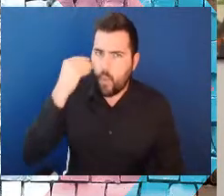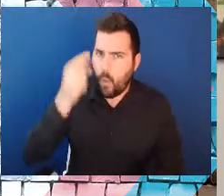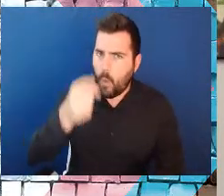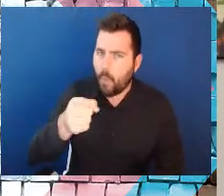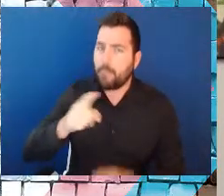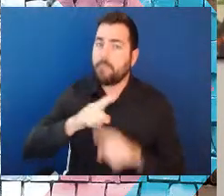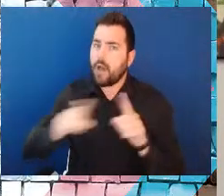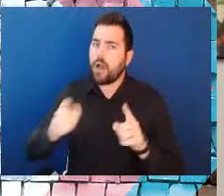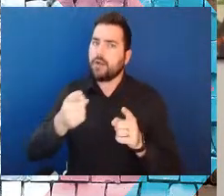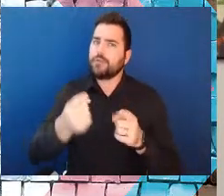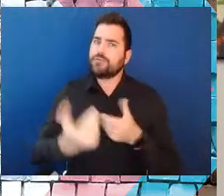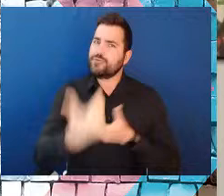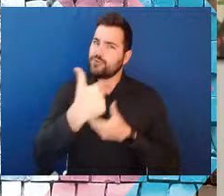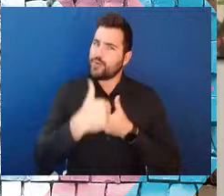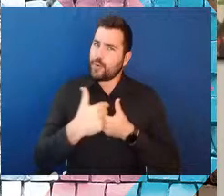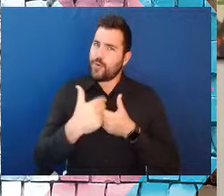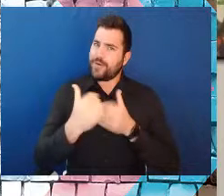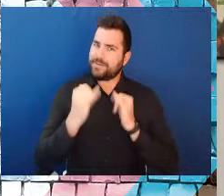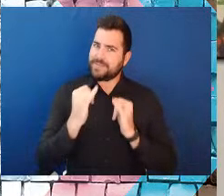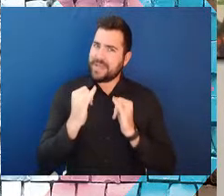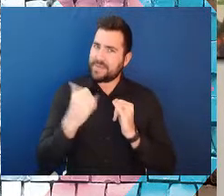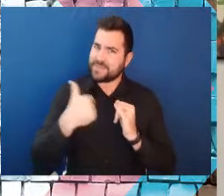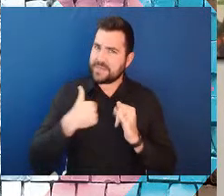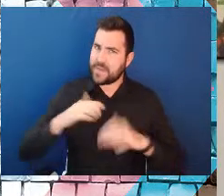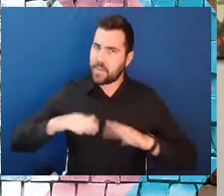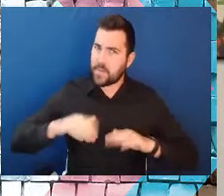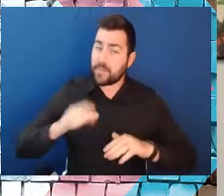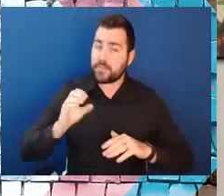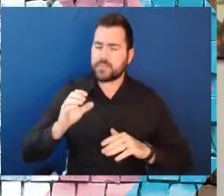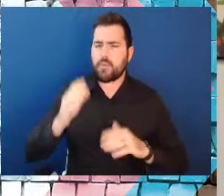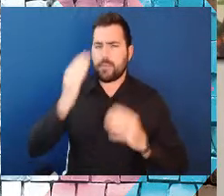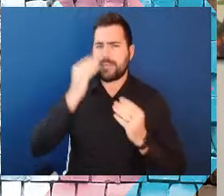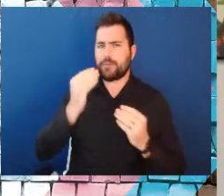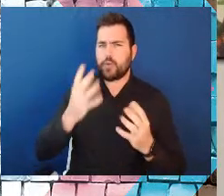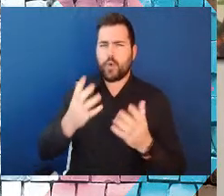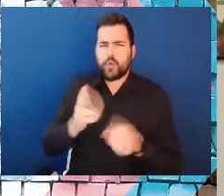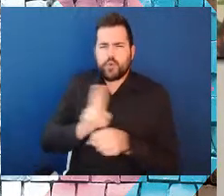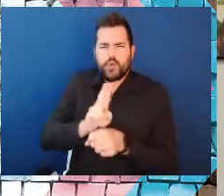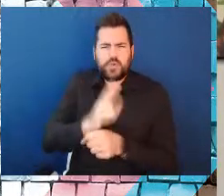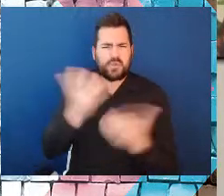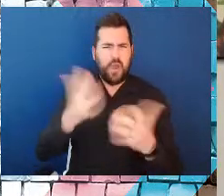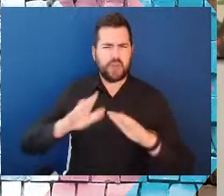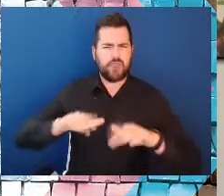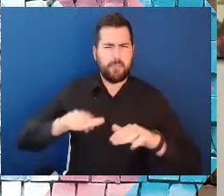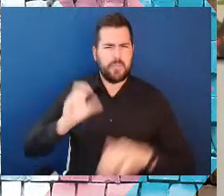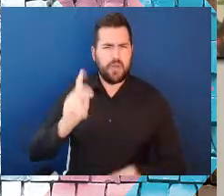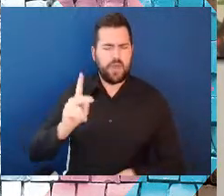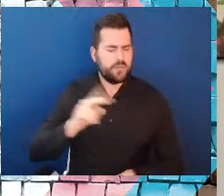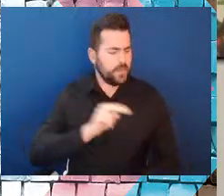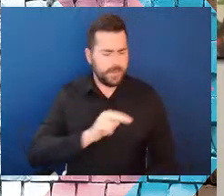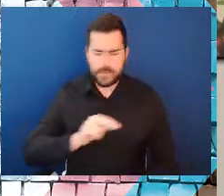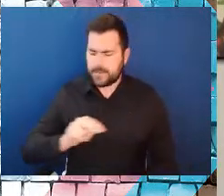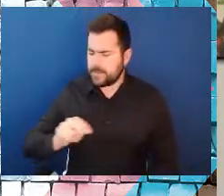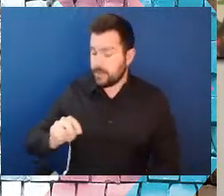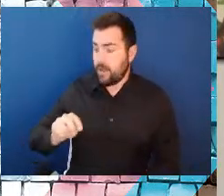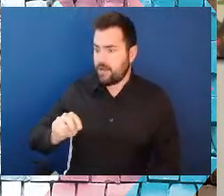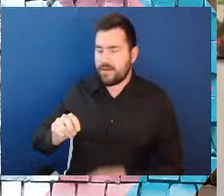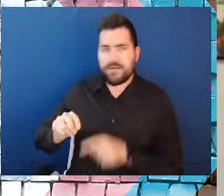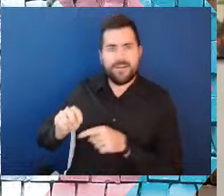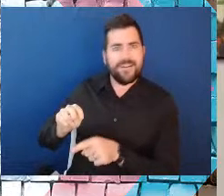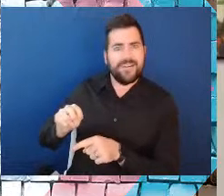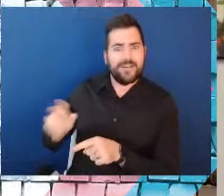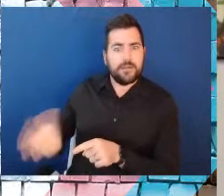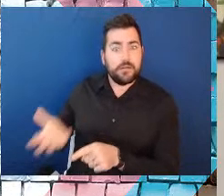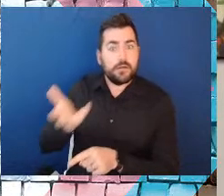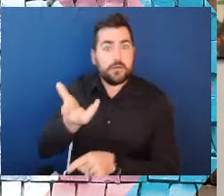So, I'm going to explore some ideas of what you could play with. Let me look around on the floor here. Oh, maybe you